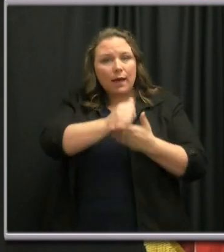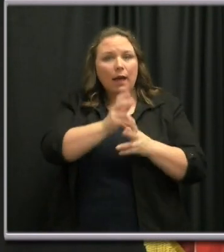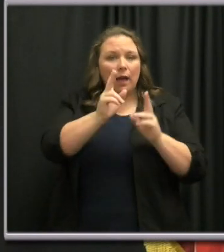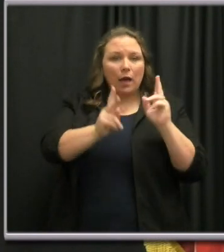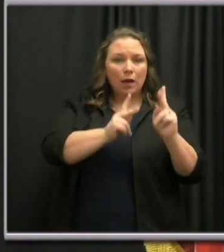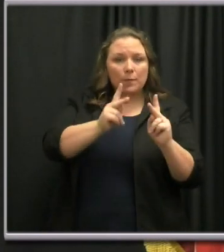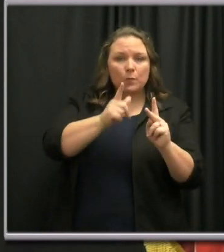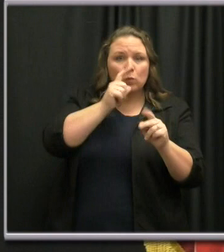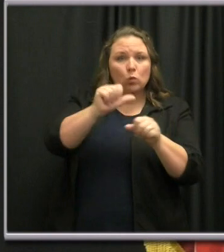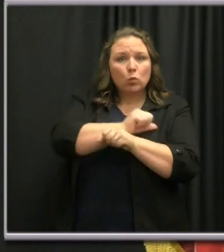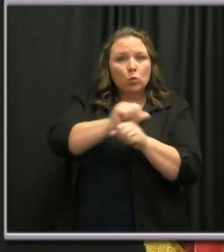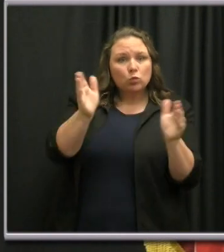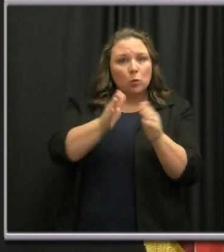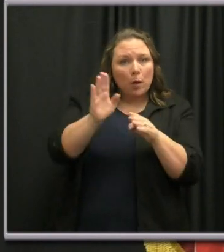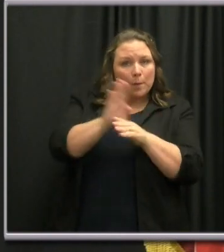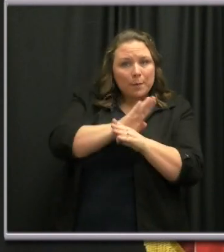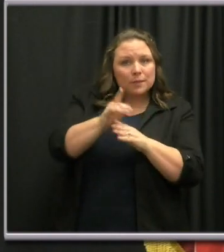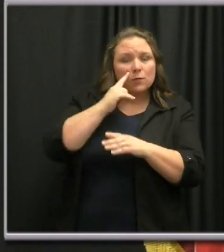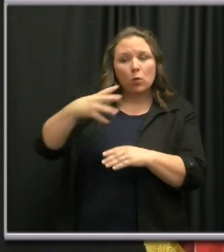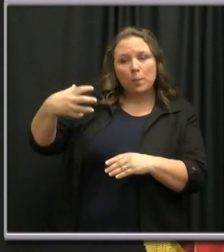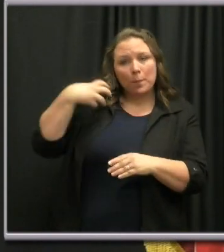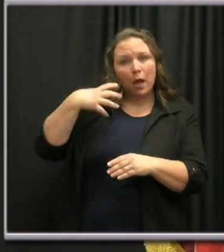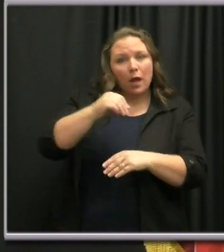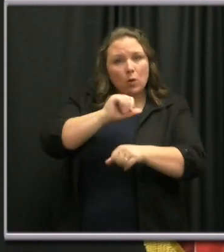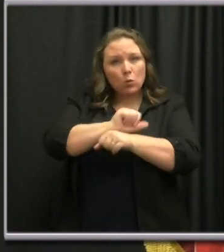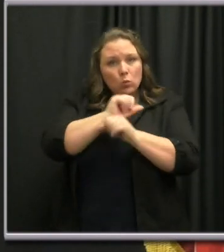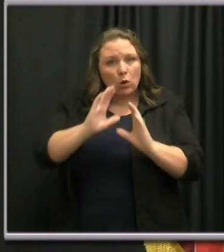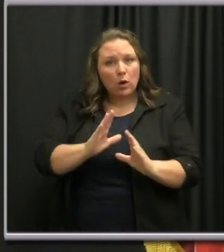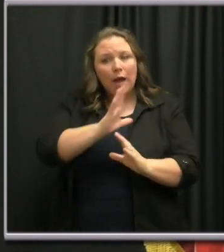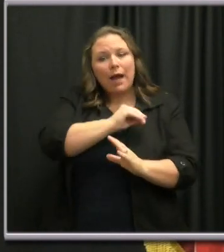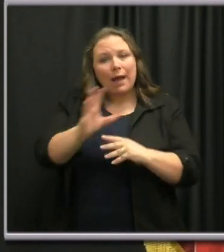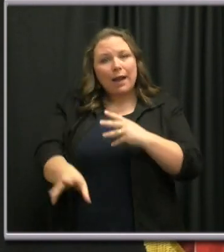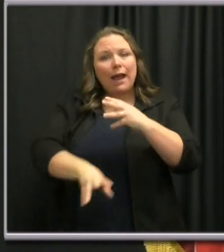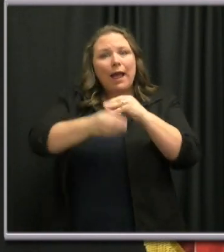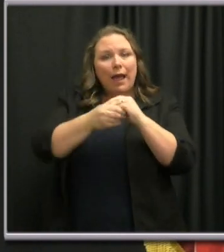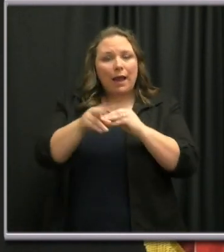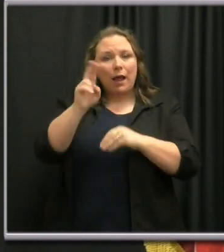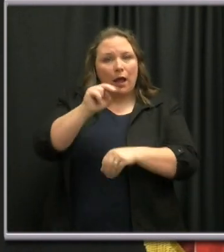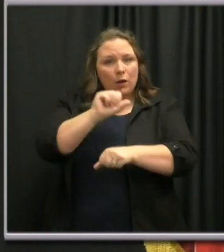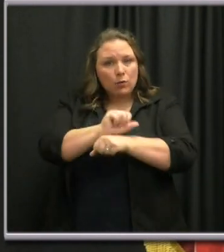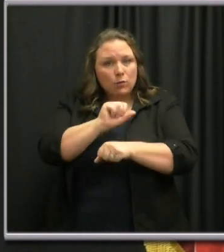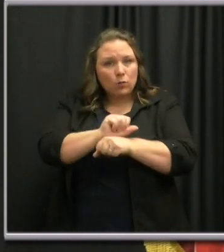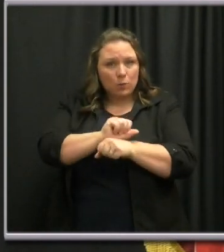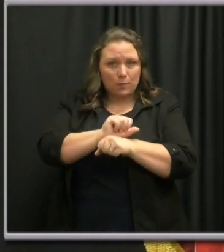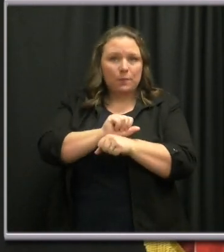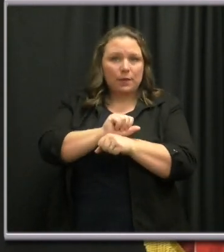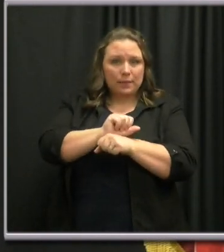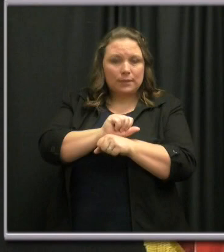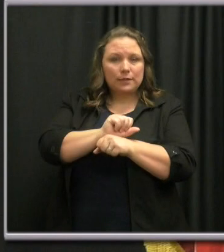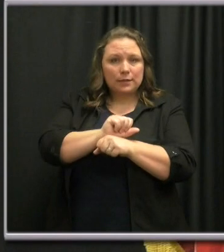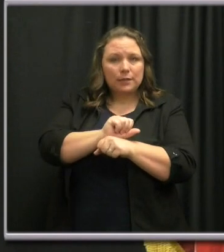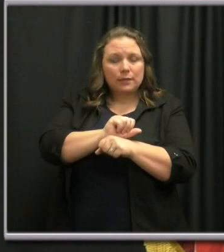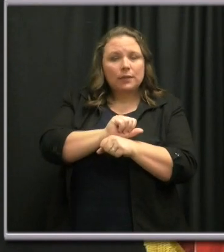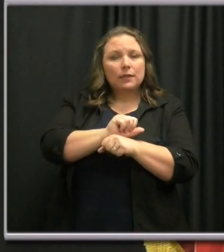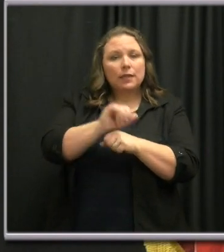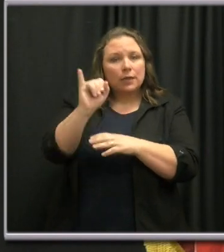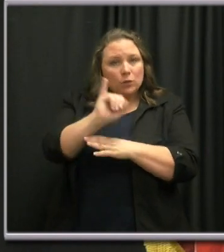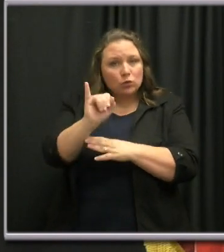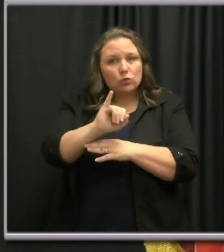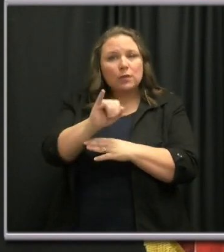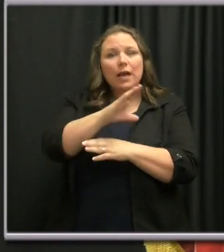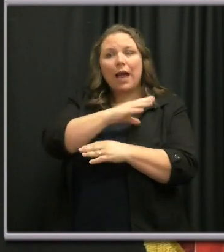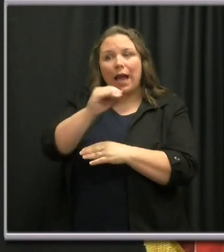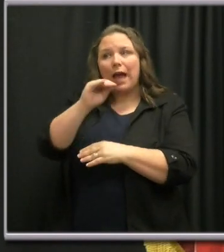their employees, an expanded eligibility for unemployment insurance, and an additional $600 per week